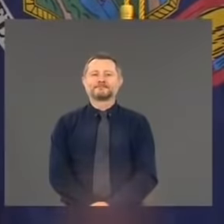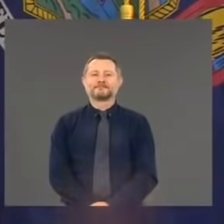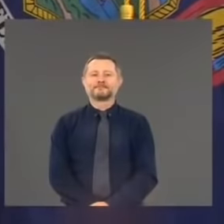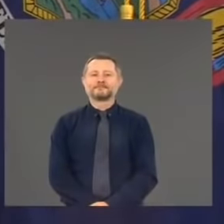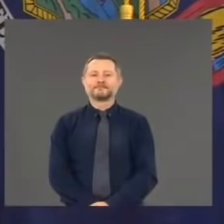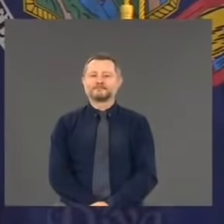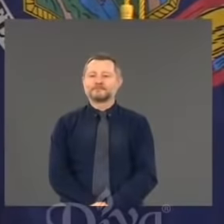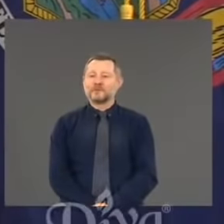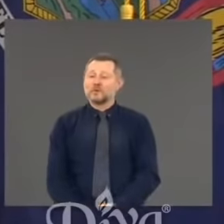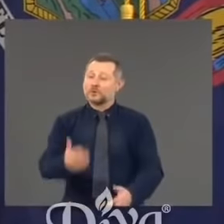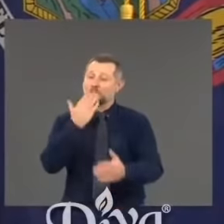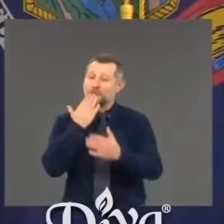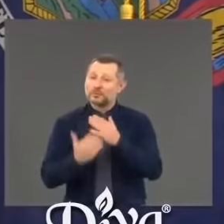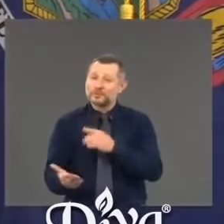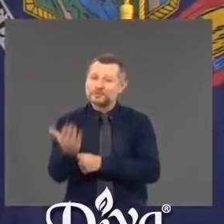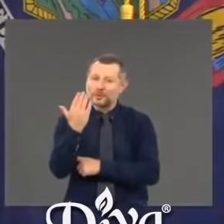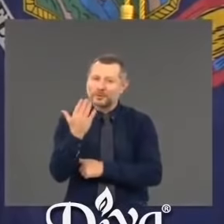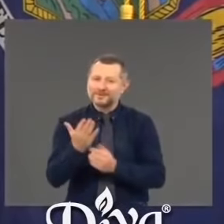Good morning.